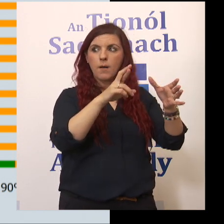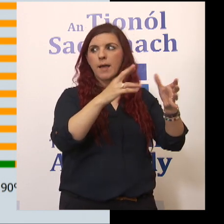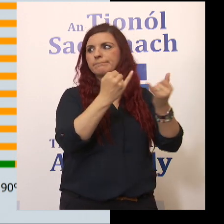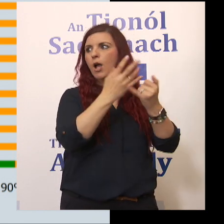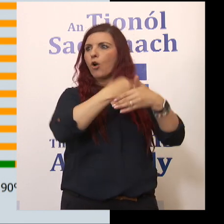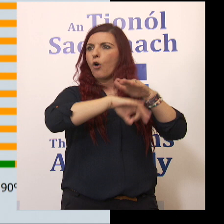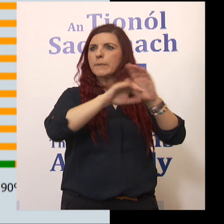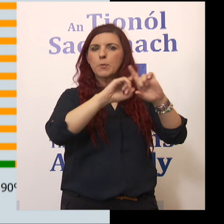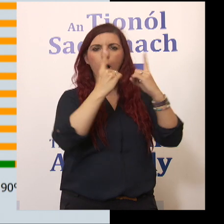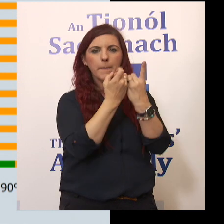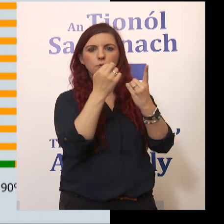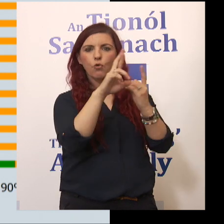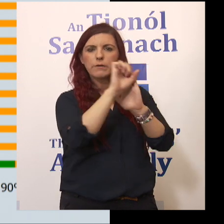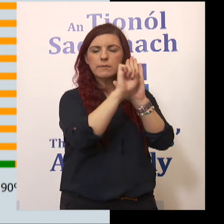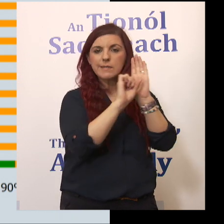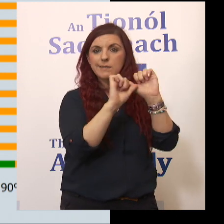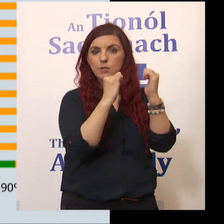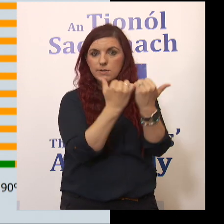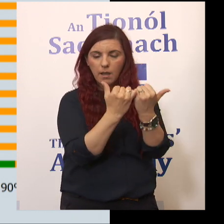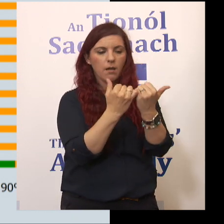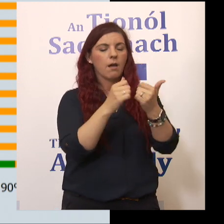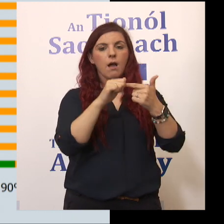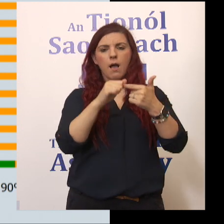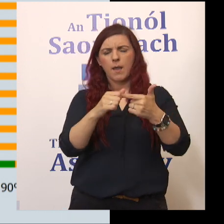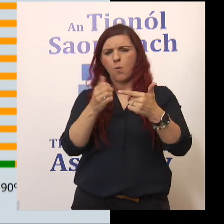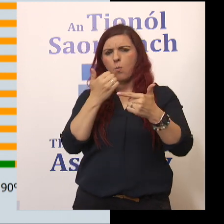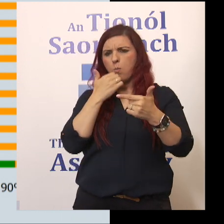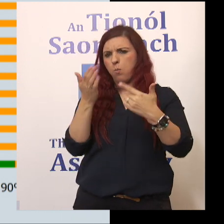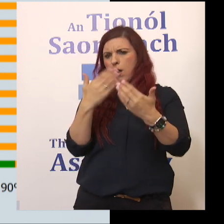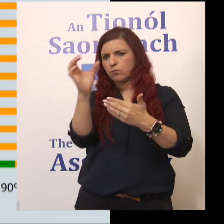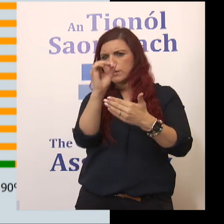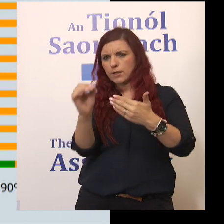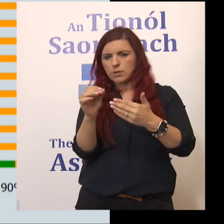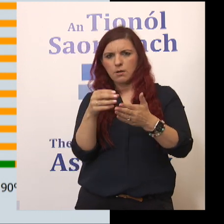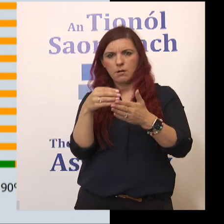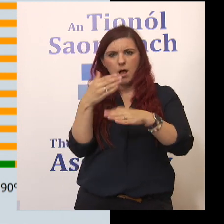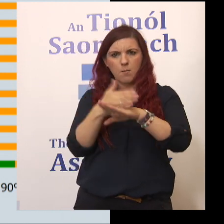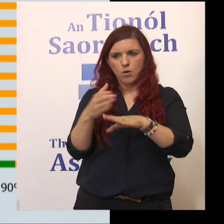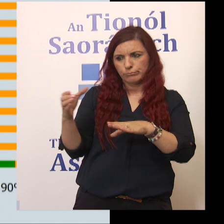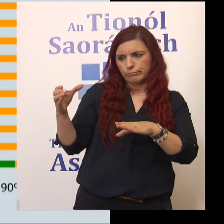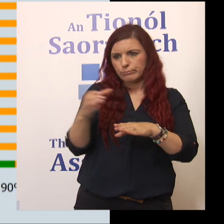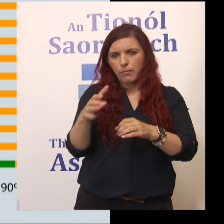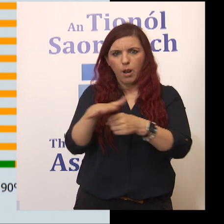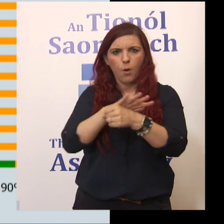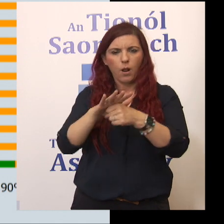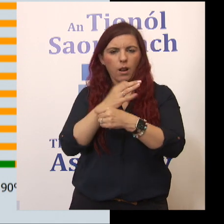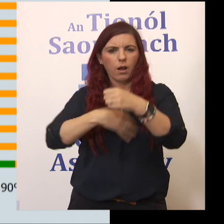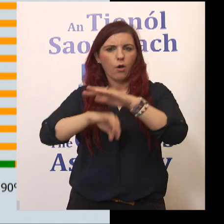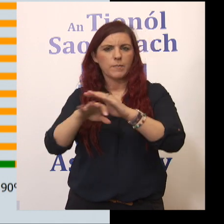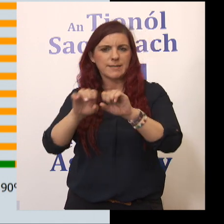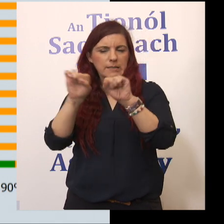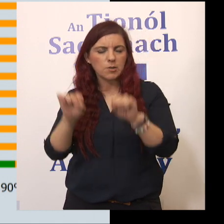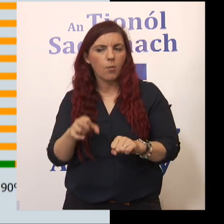or state agencies, and what proportion of the workforce is employed through the local government system or the regional government